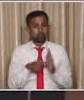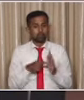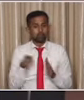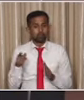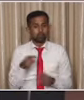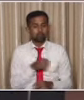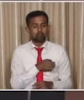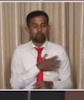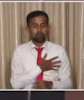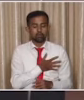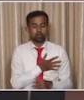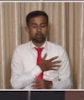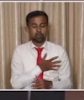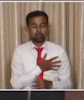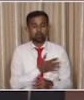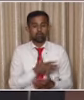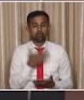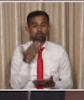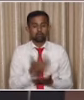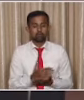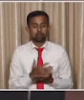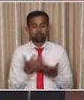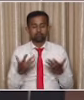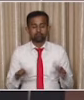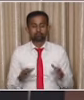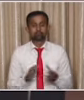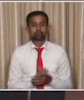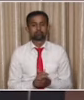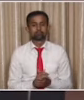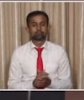Minister during the Indo-Pakistan War,